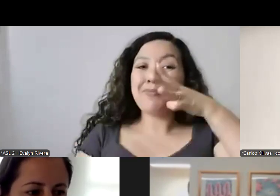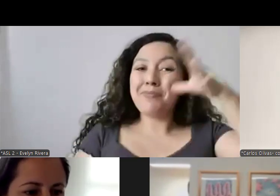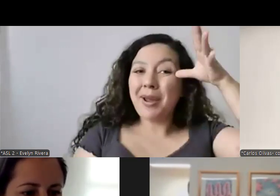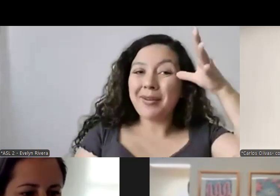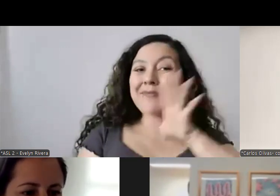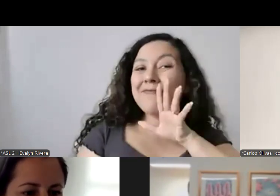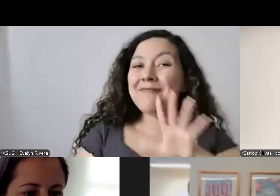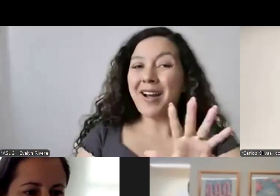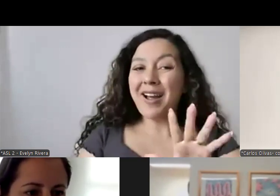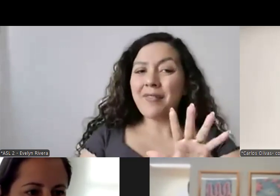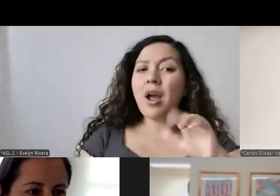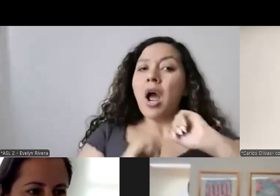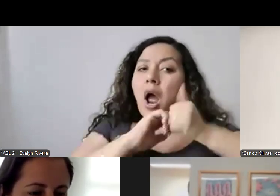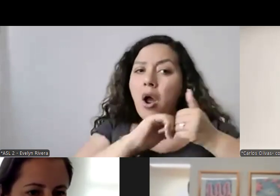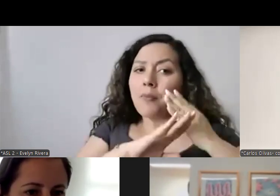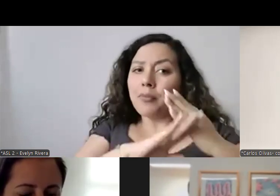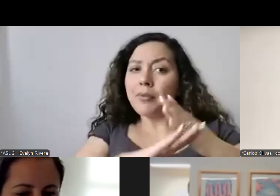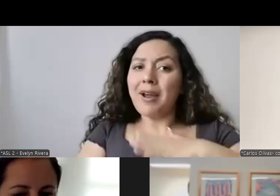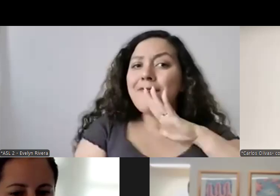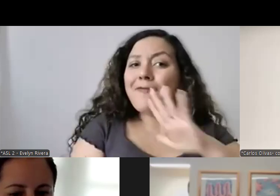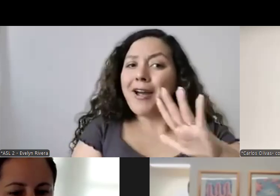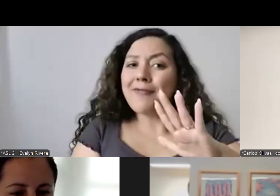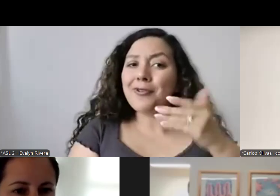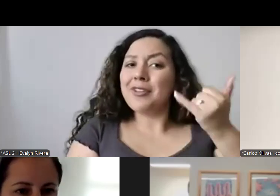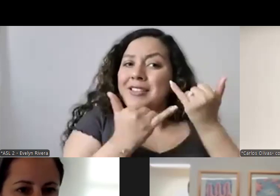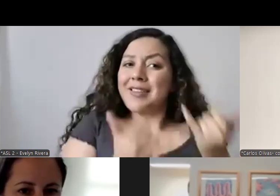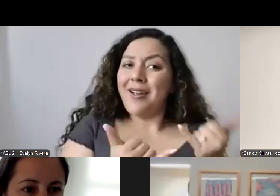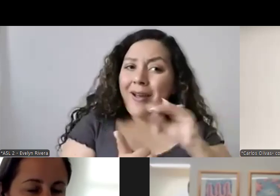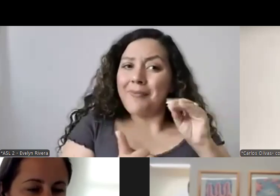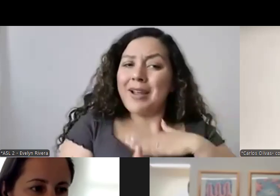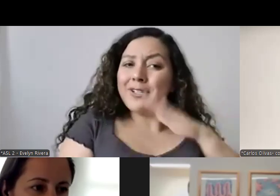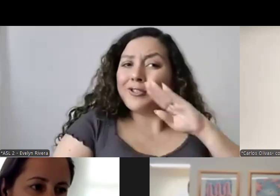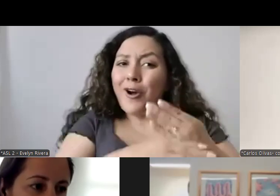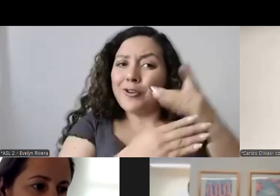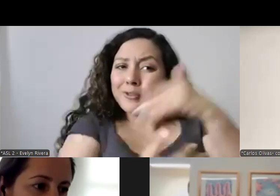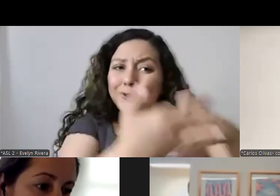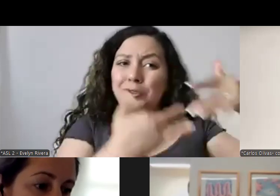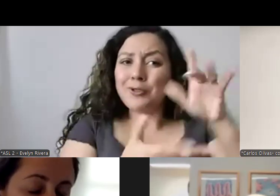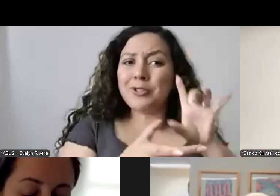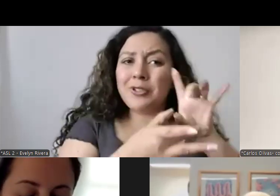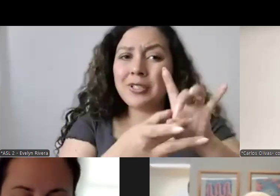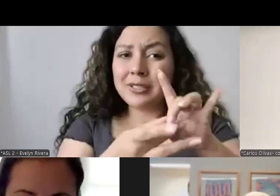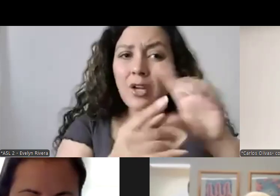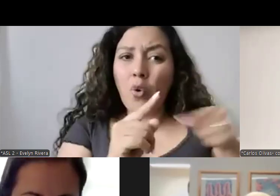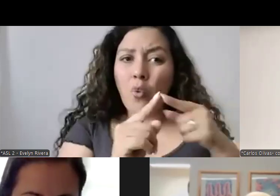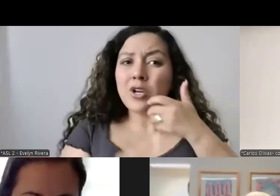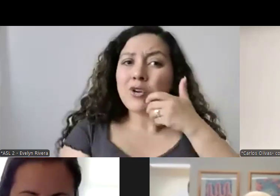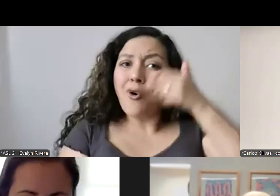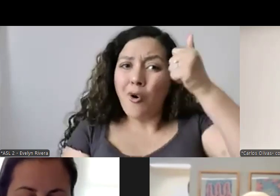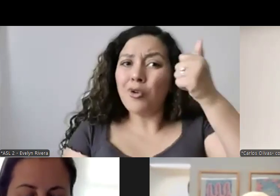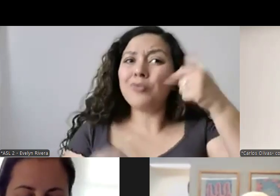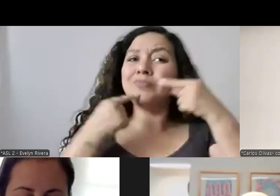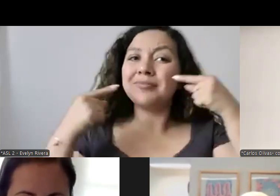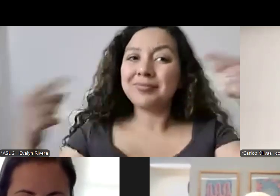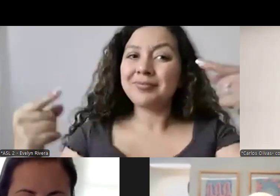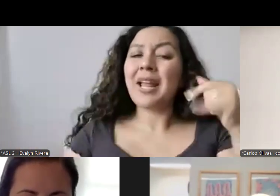how do I protect my 5-year-old now and protect her social connection so that she in later age and across her lifespan does well. So I think there's